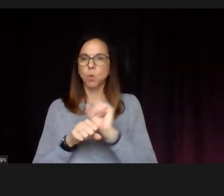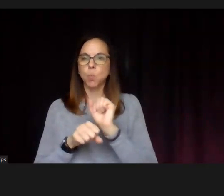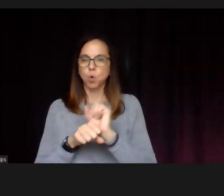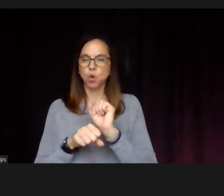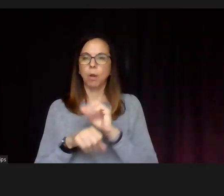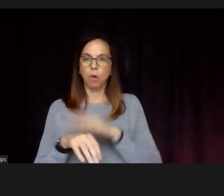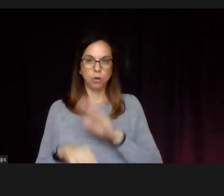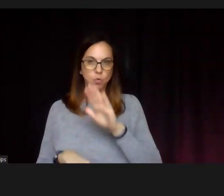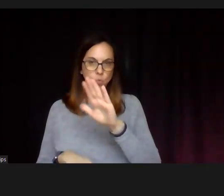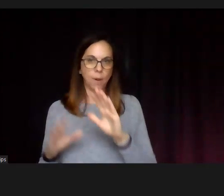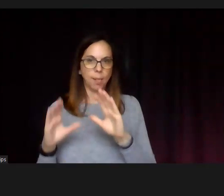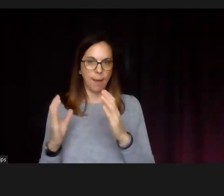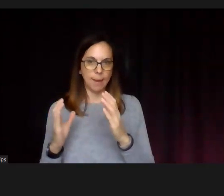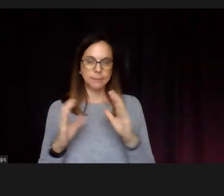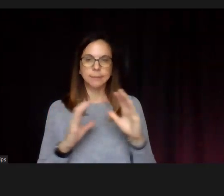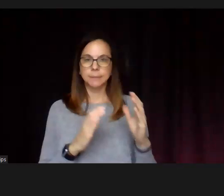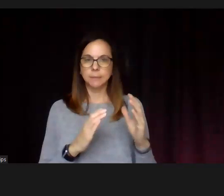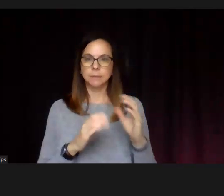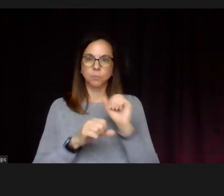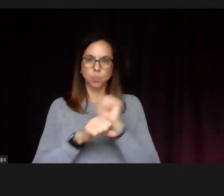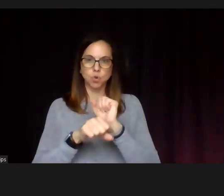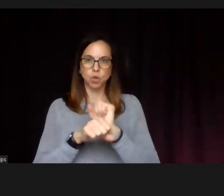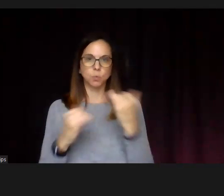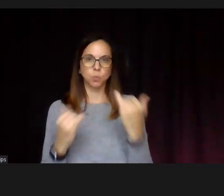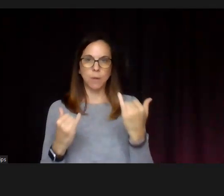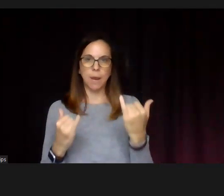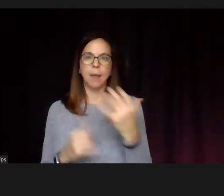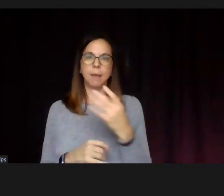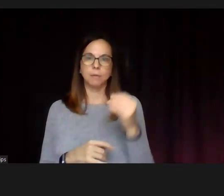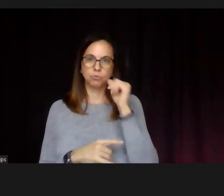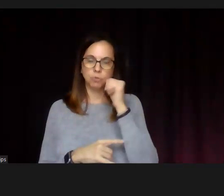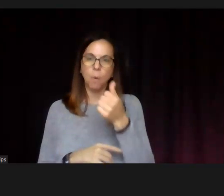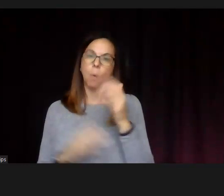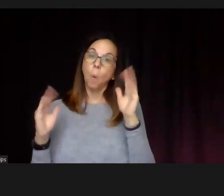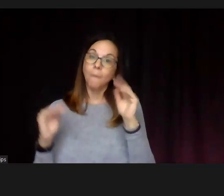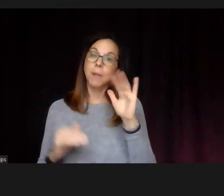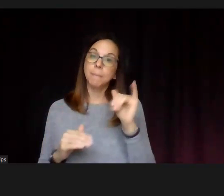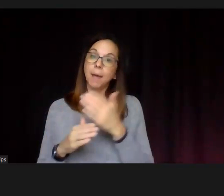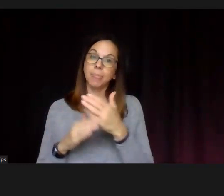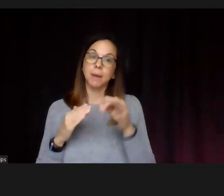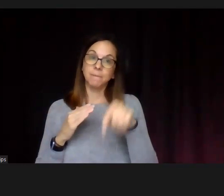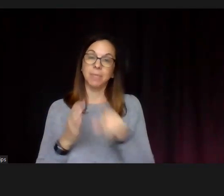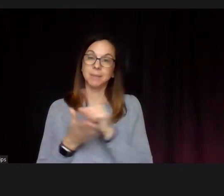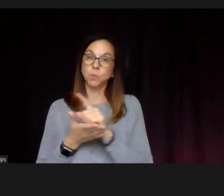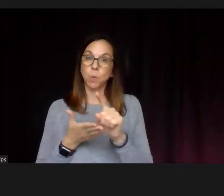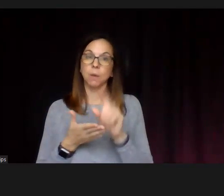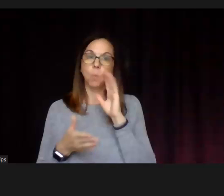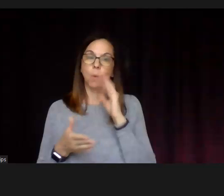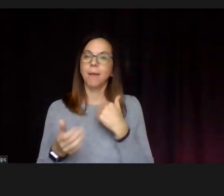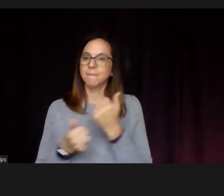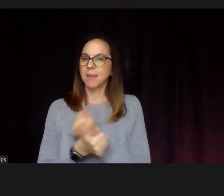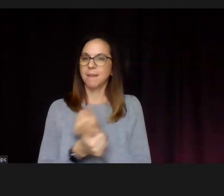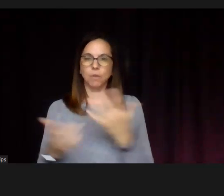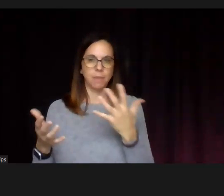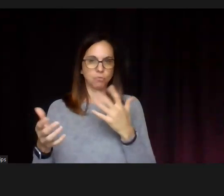on your class's work today and tomorrow. Hopefully by the end of this week, we'll have everything